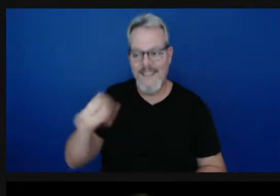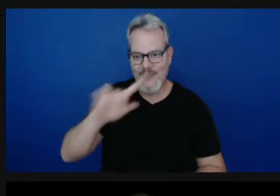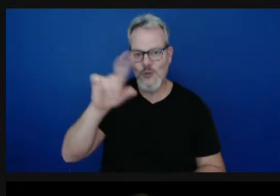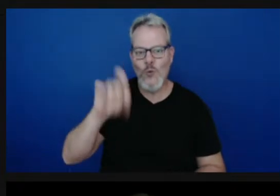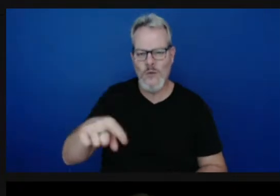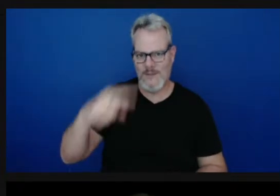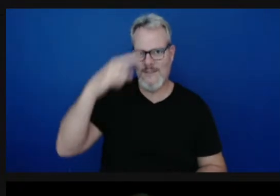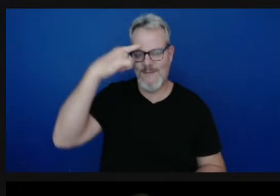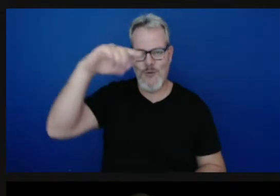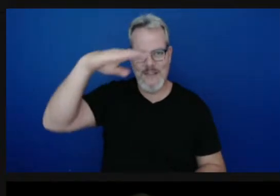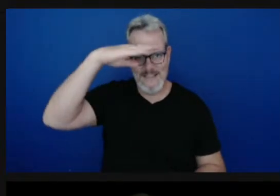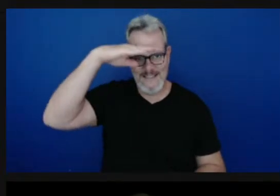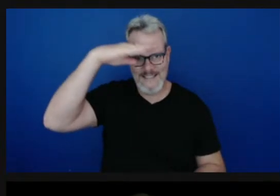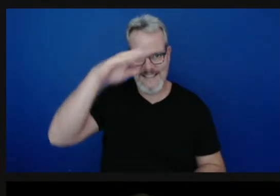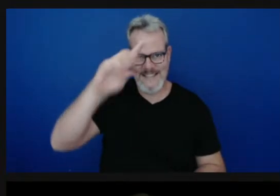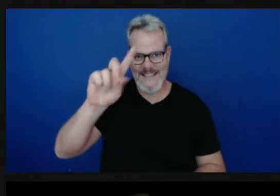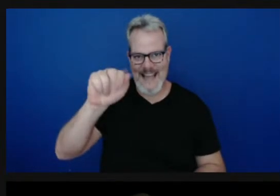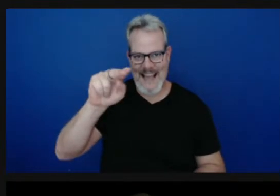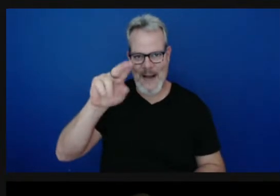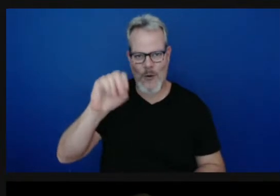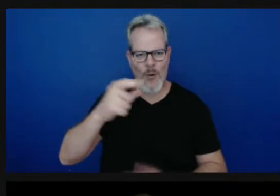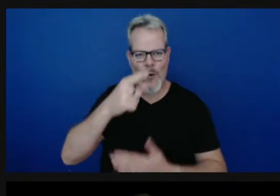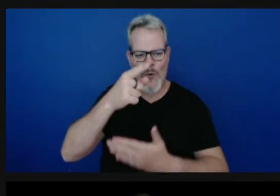What's the hand sign for an eruption?